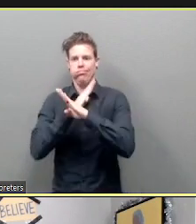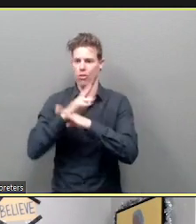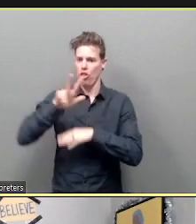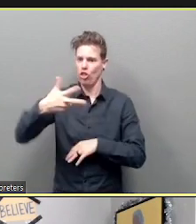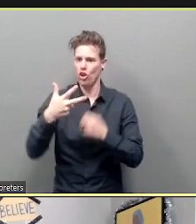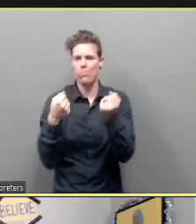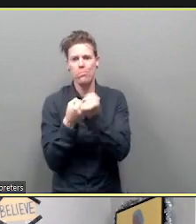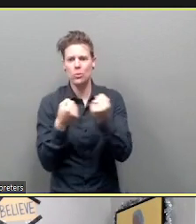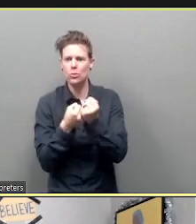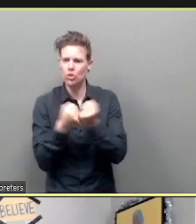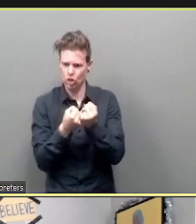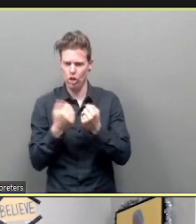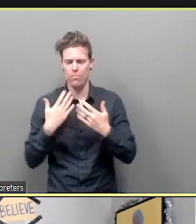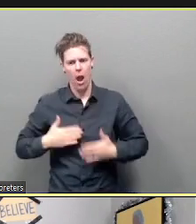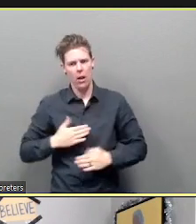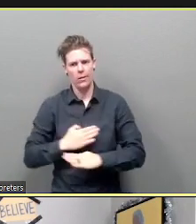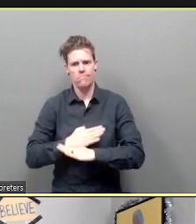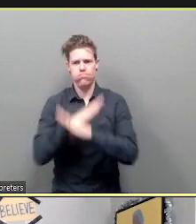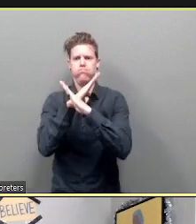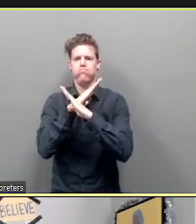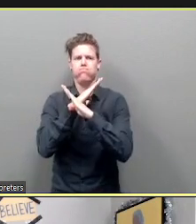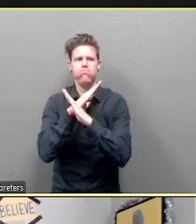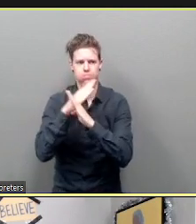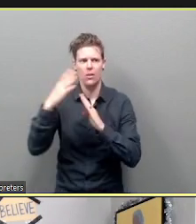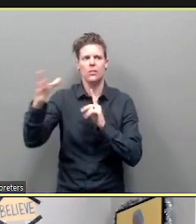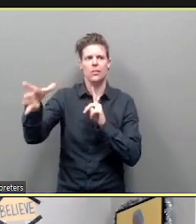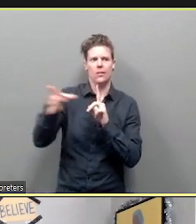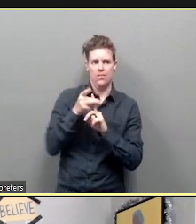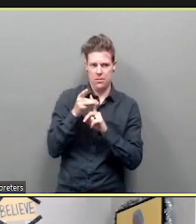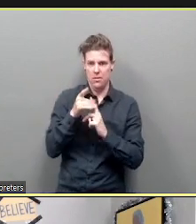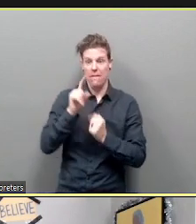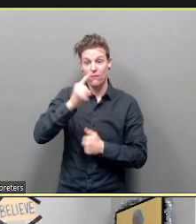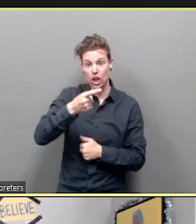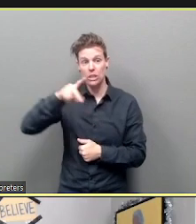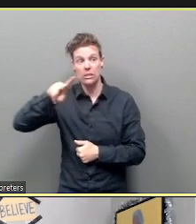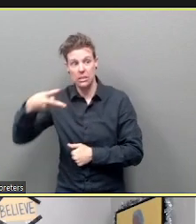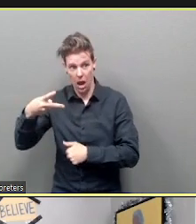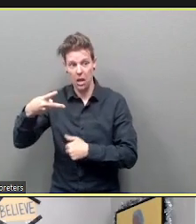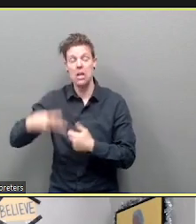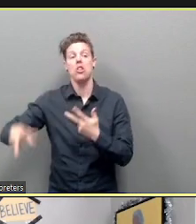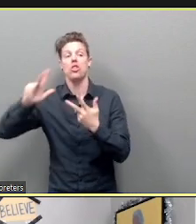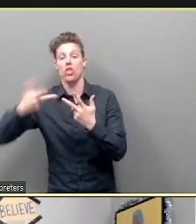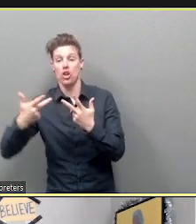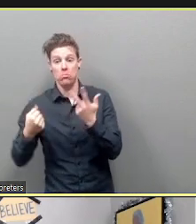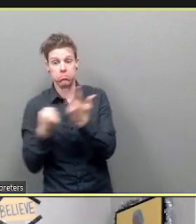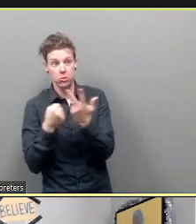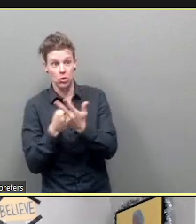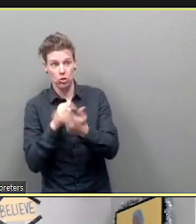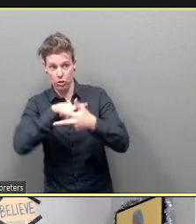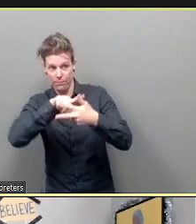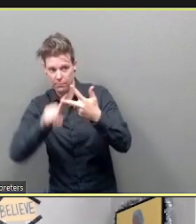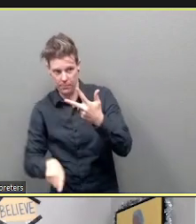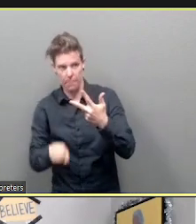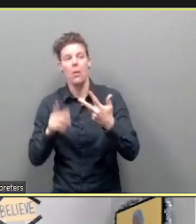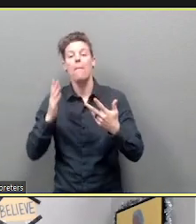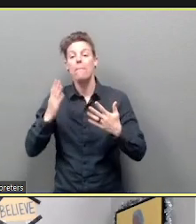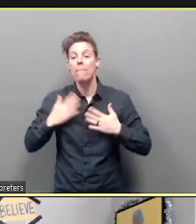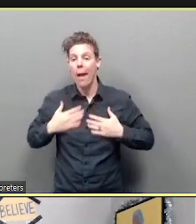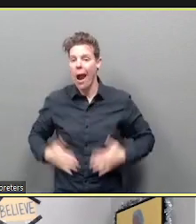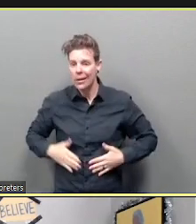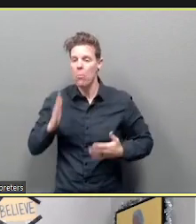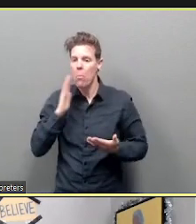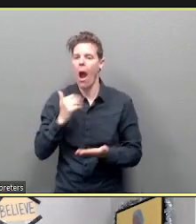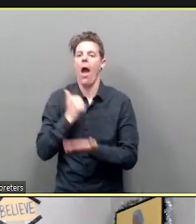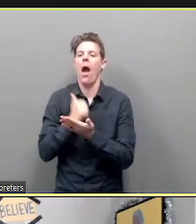series and you're boosted actually have less chance of spreading it to others. So if you just got no symptoms and you had a